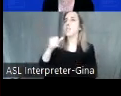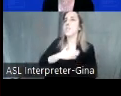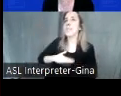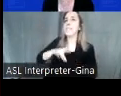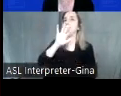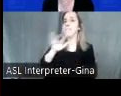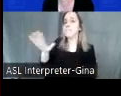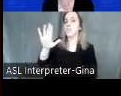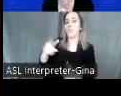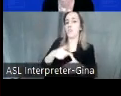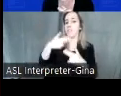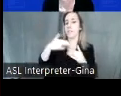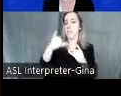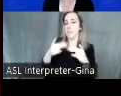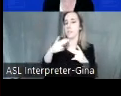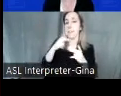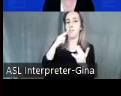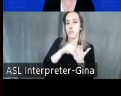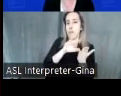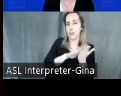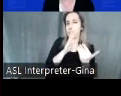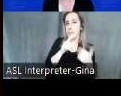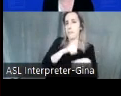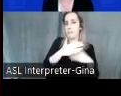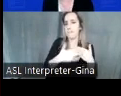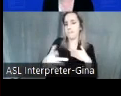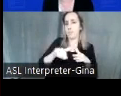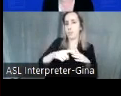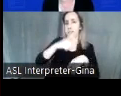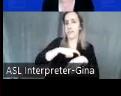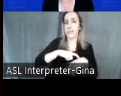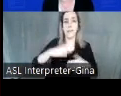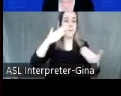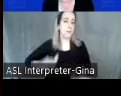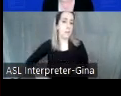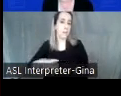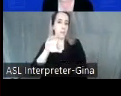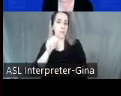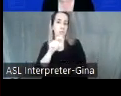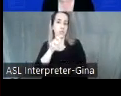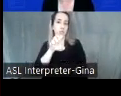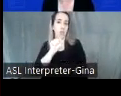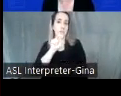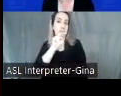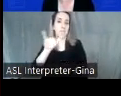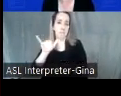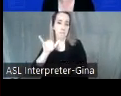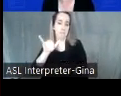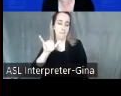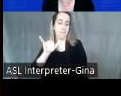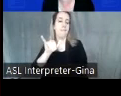last name for us for the record, and then we will begin to time you. My name is Charles Nye,